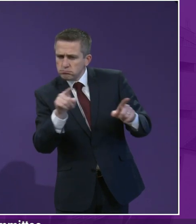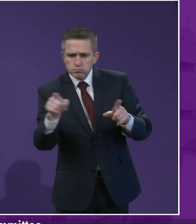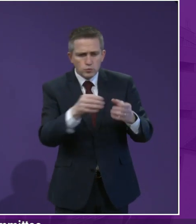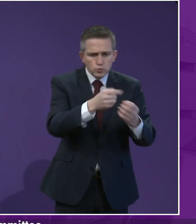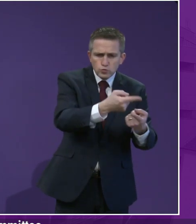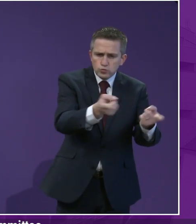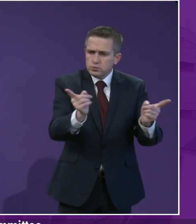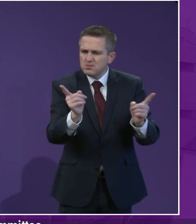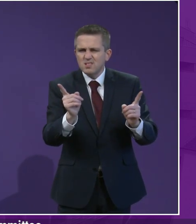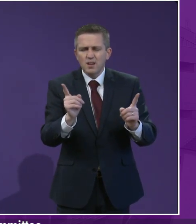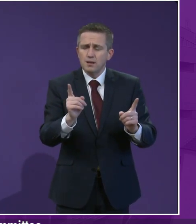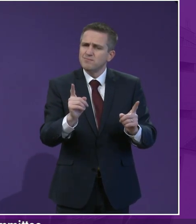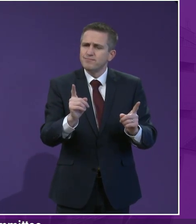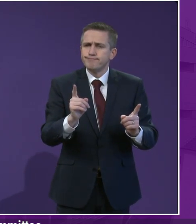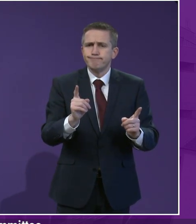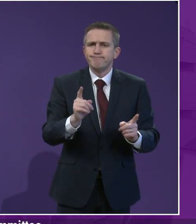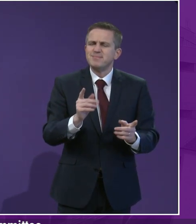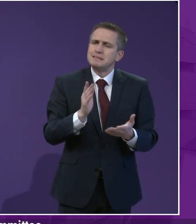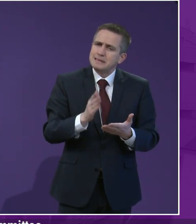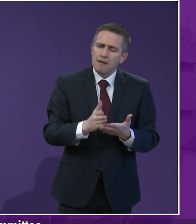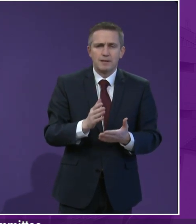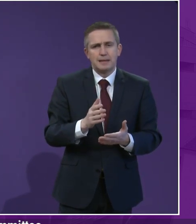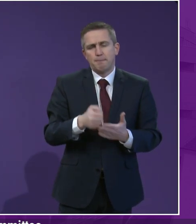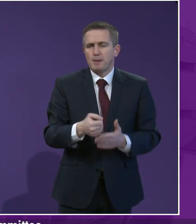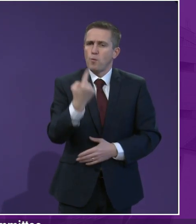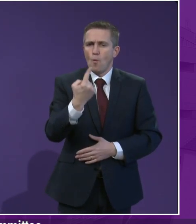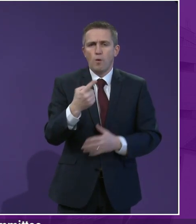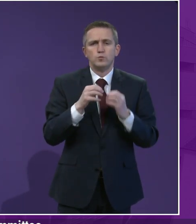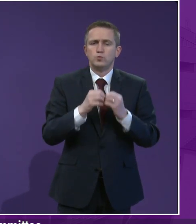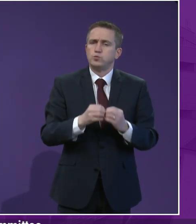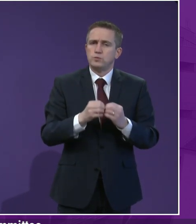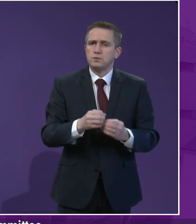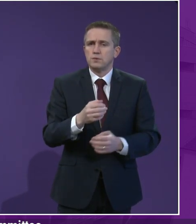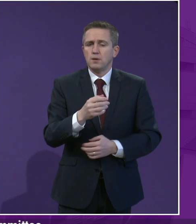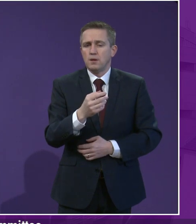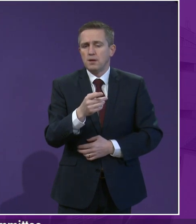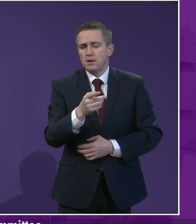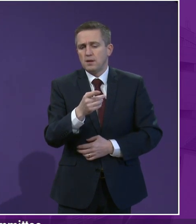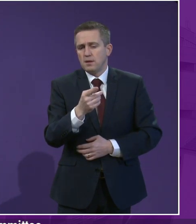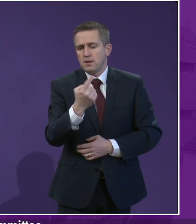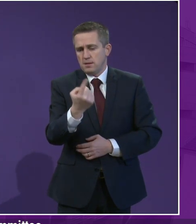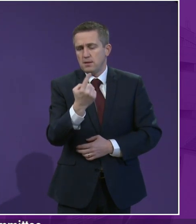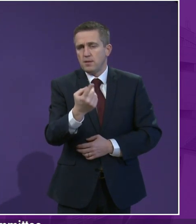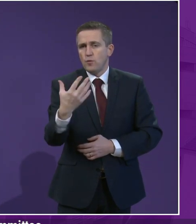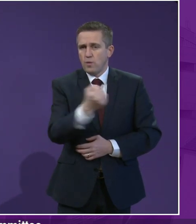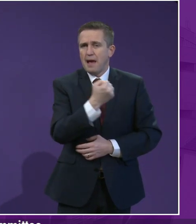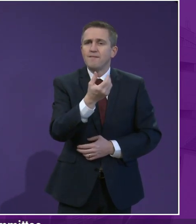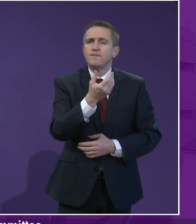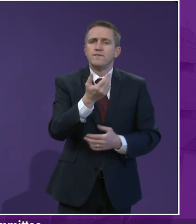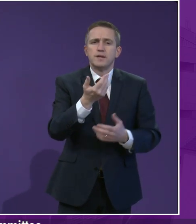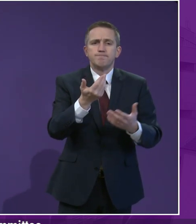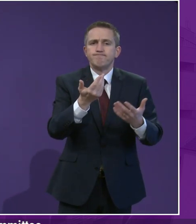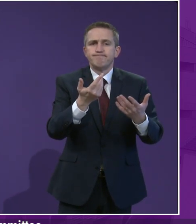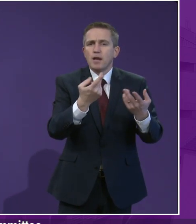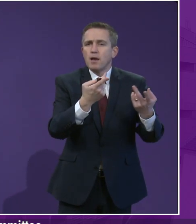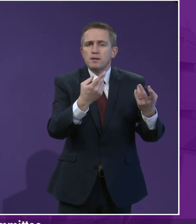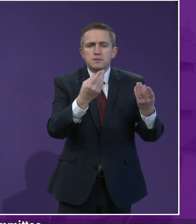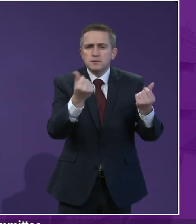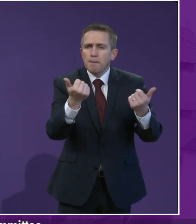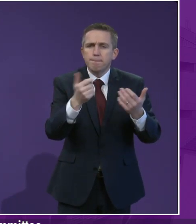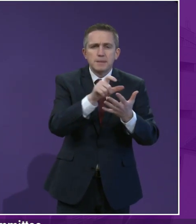reasons for doing that. But you can quite often, at the beginning of a term, sit down with a new seminar group